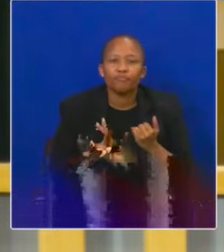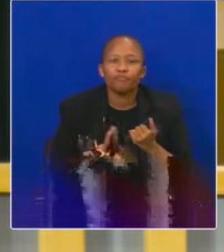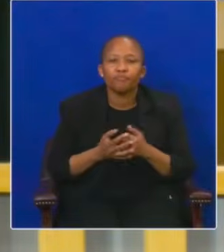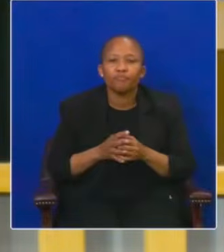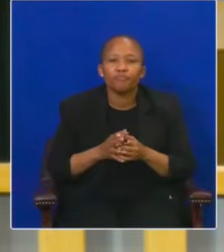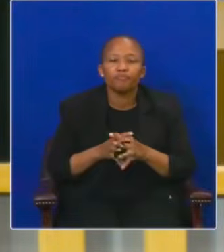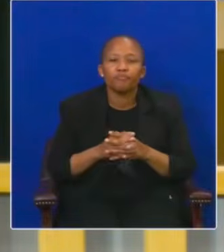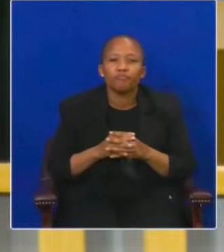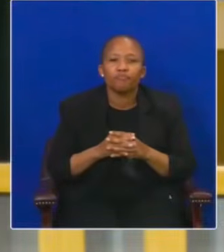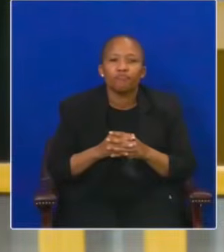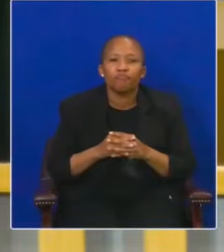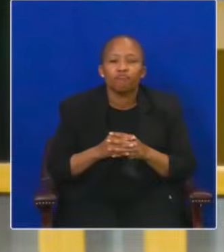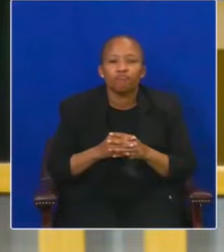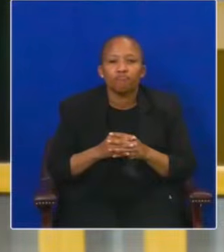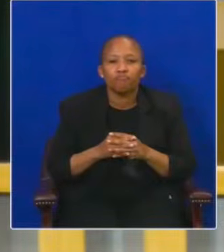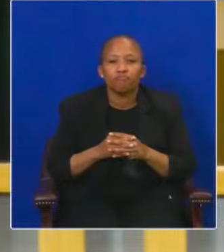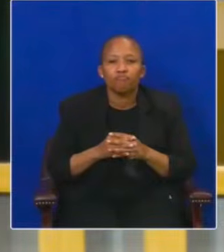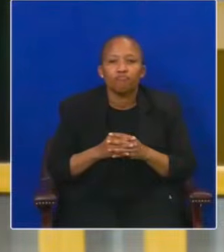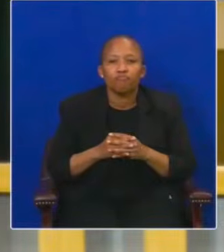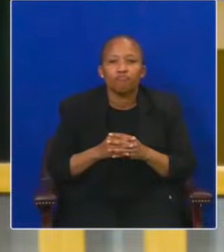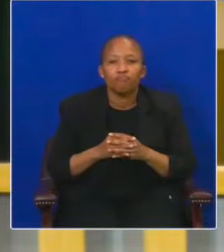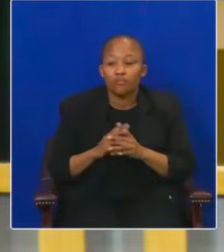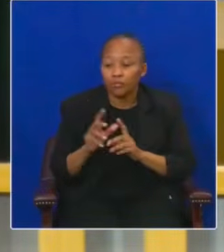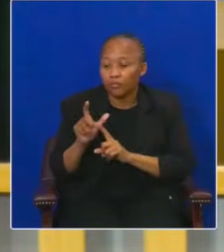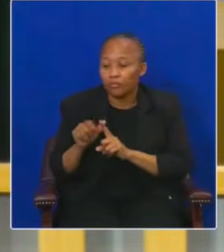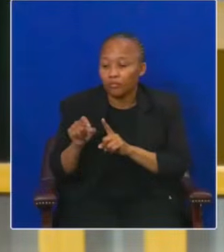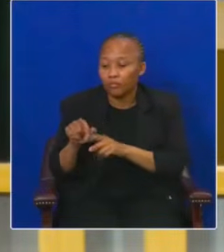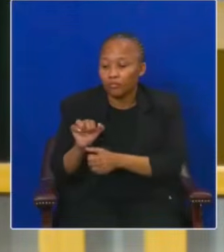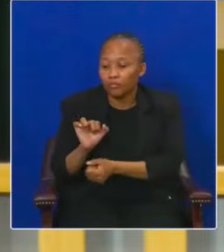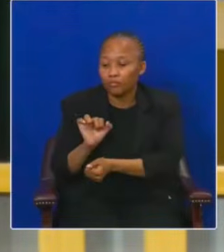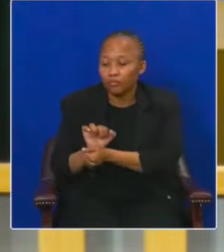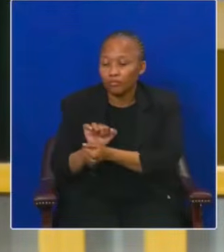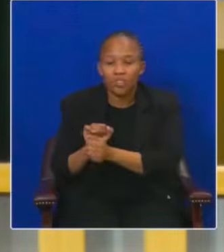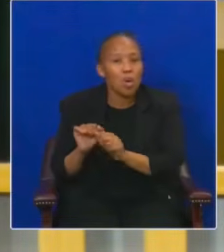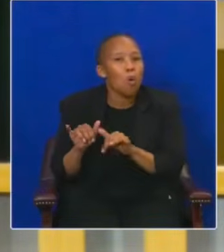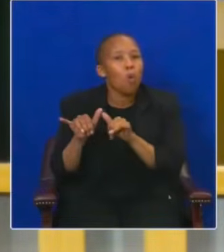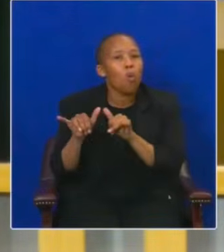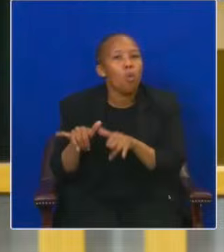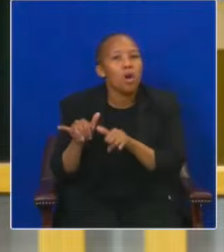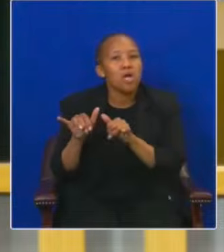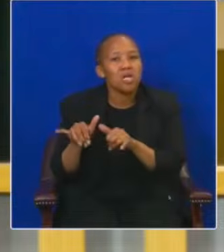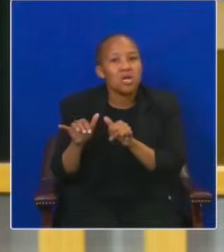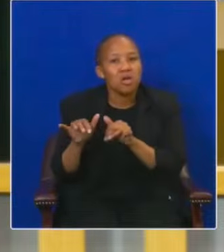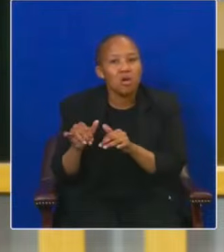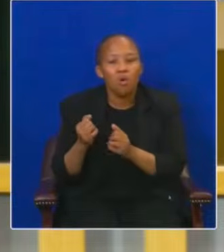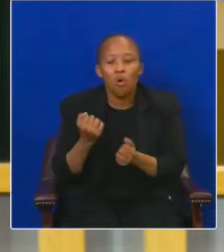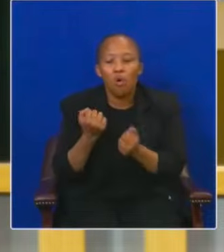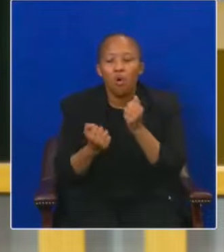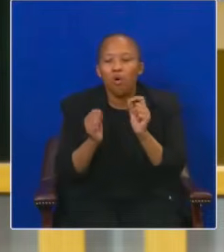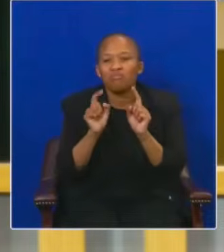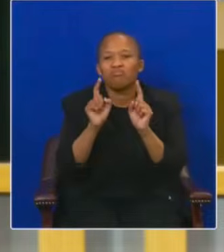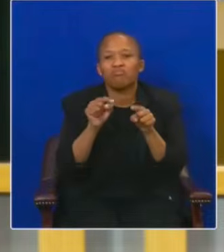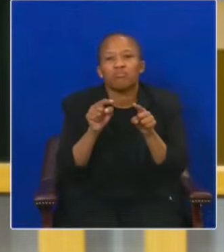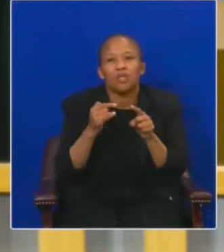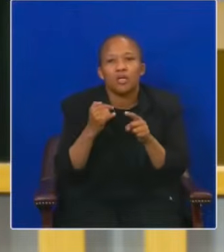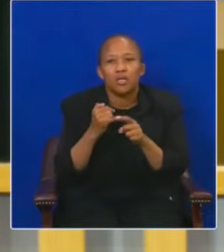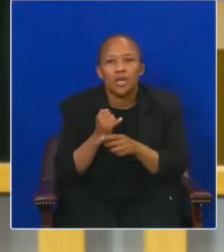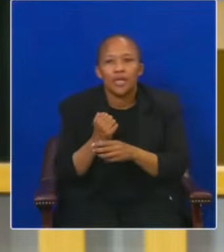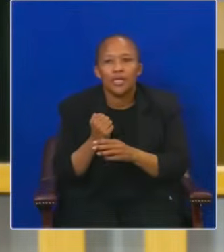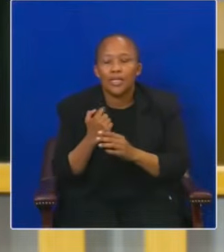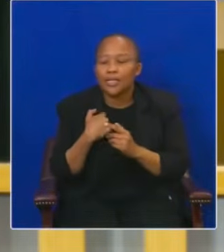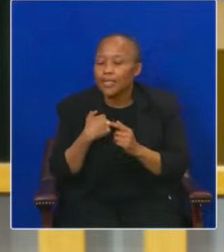awaiting trial detainee on his incarceration date receives